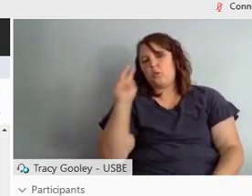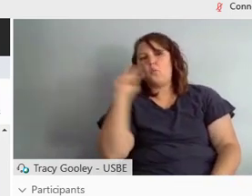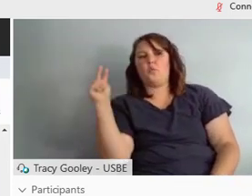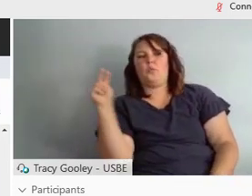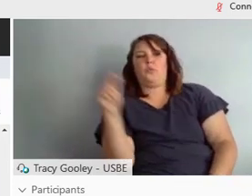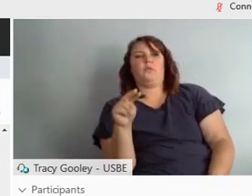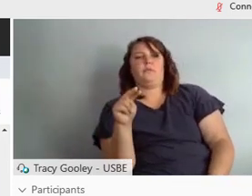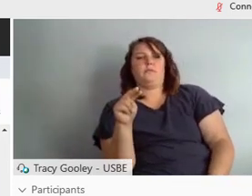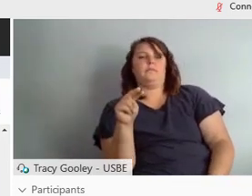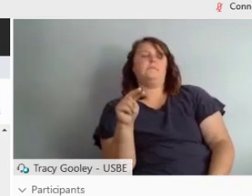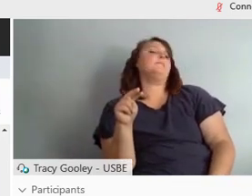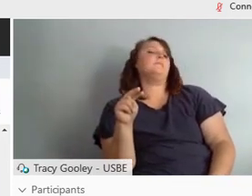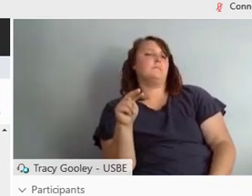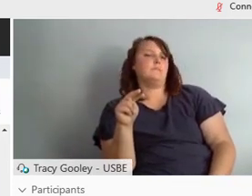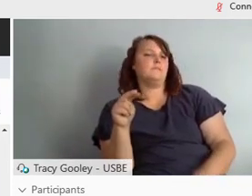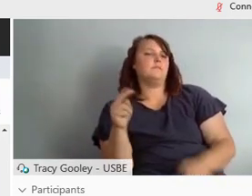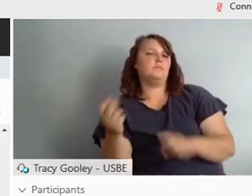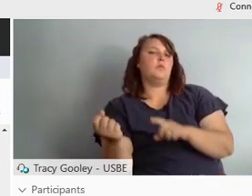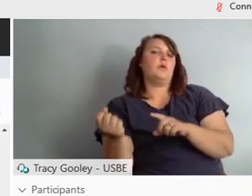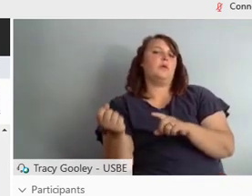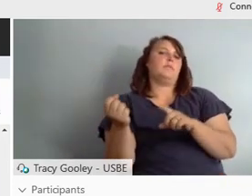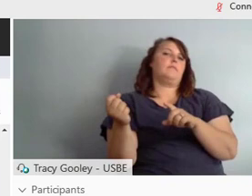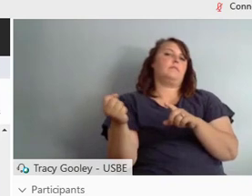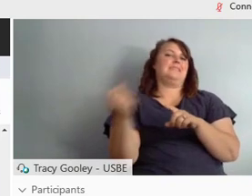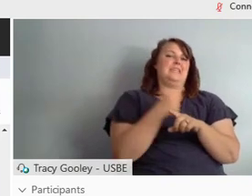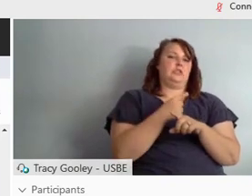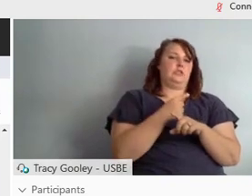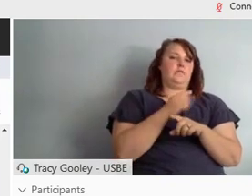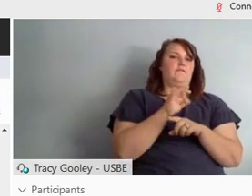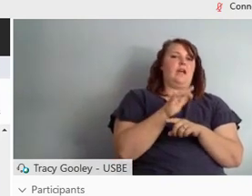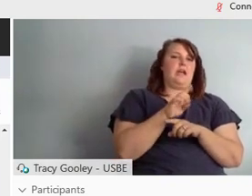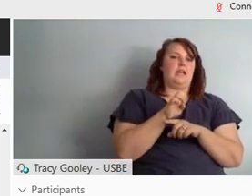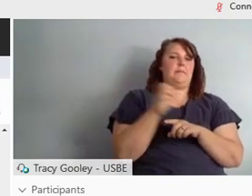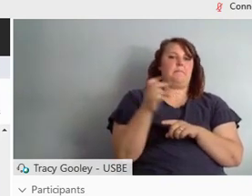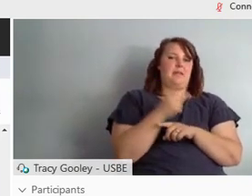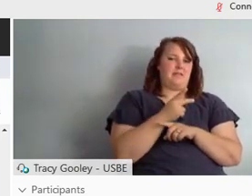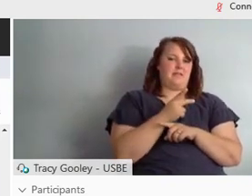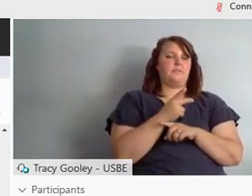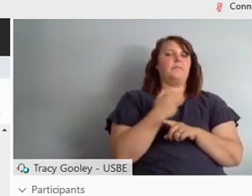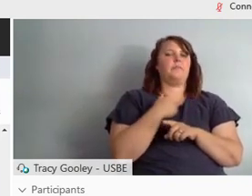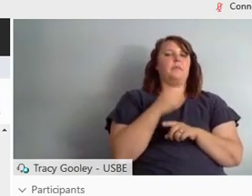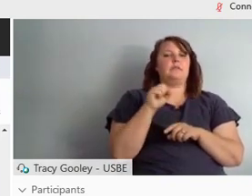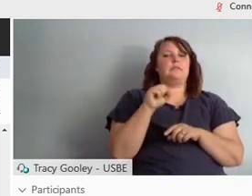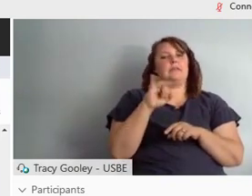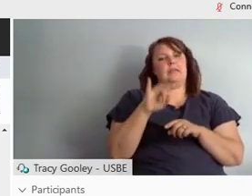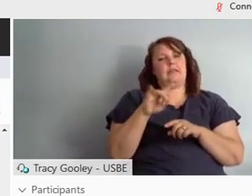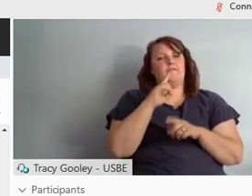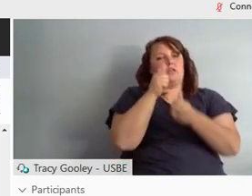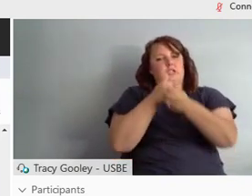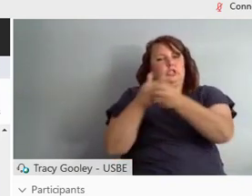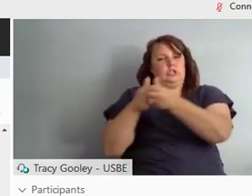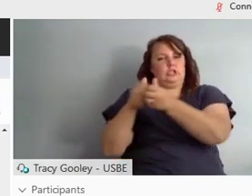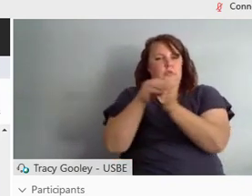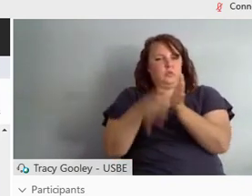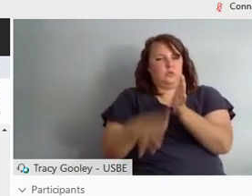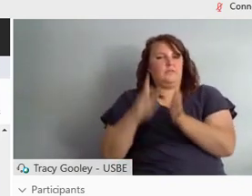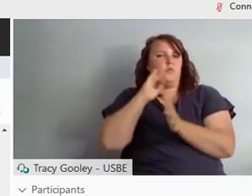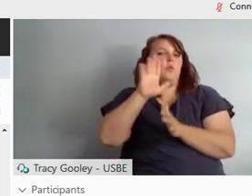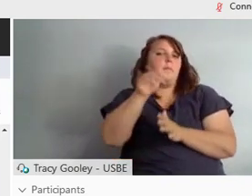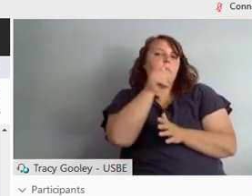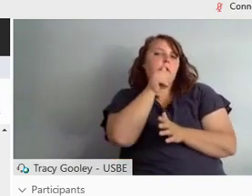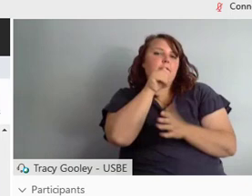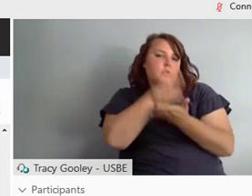Move It, and he will send you a file back that has the SSIDs for the students at your